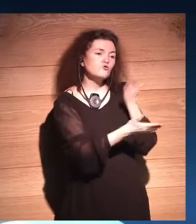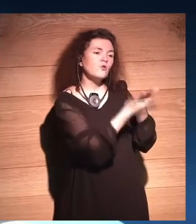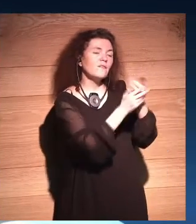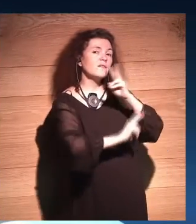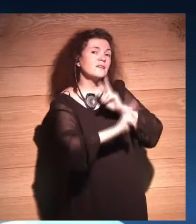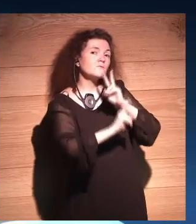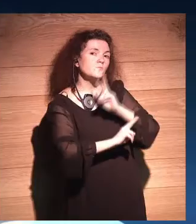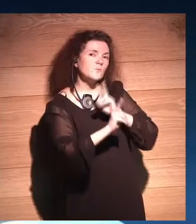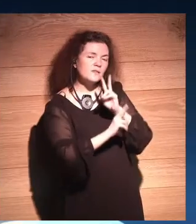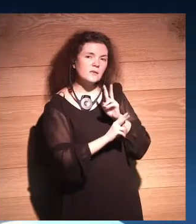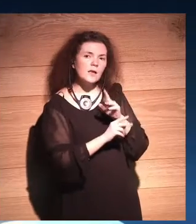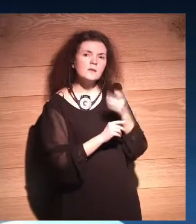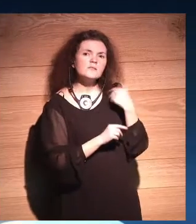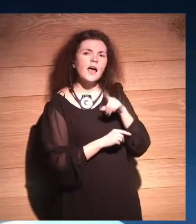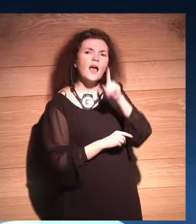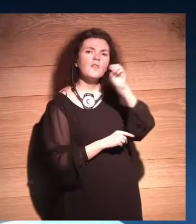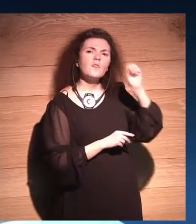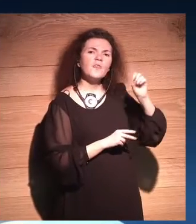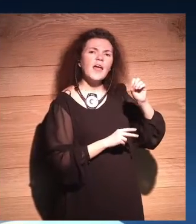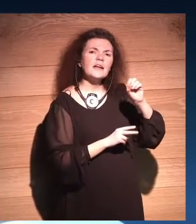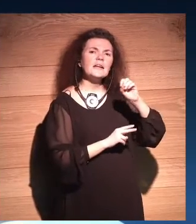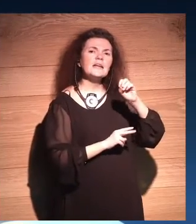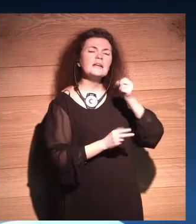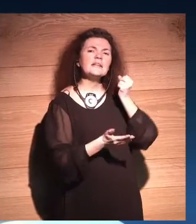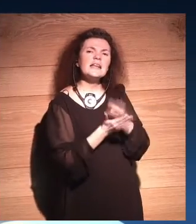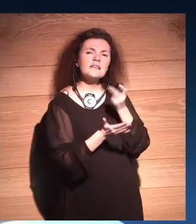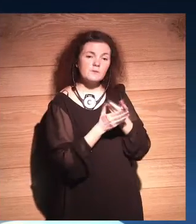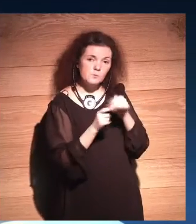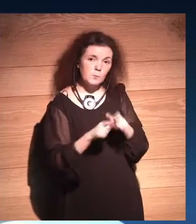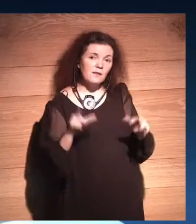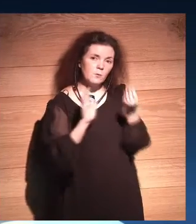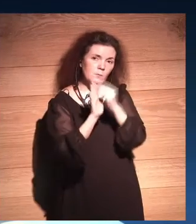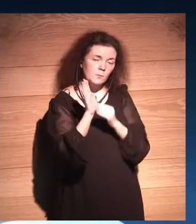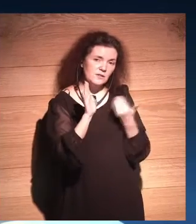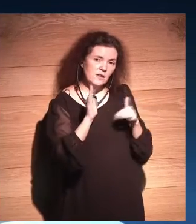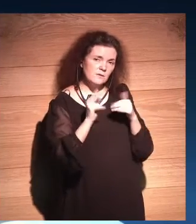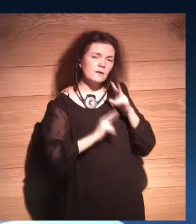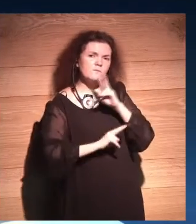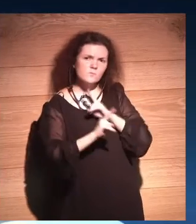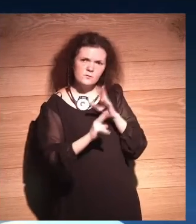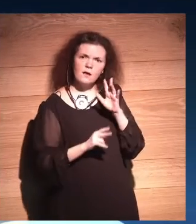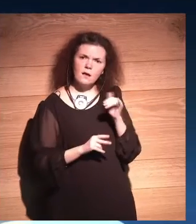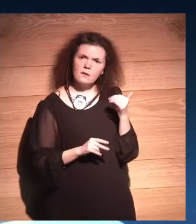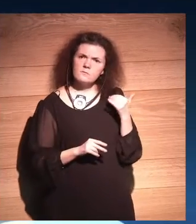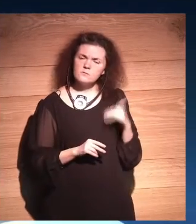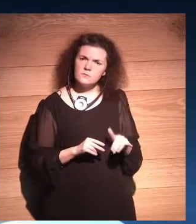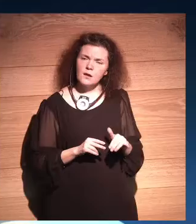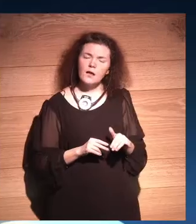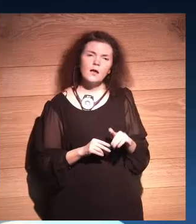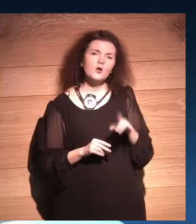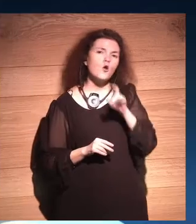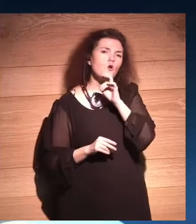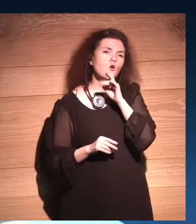that platform, looking for solutions to things like, how do I take the salt out of salt water to improve agriculture? How